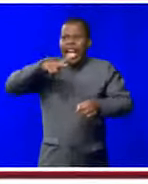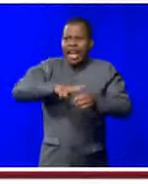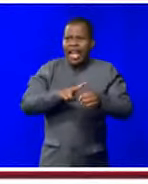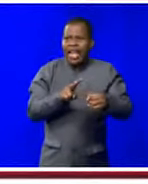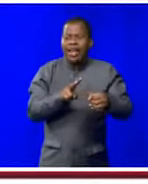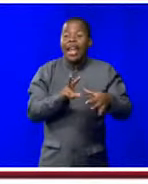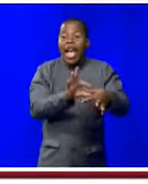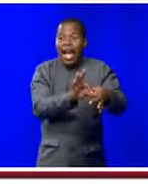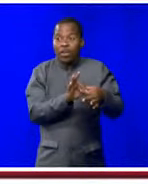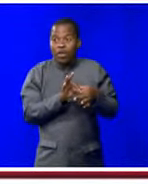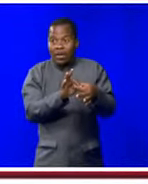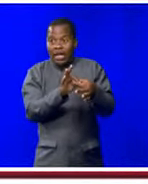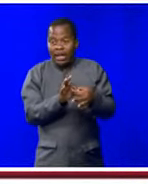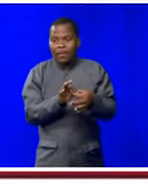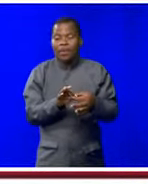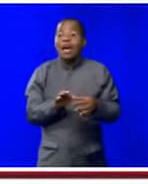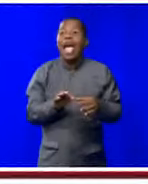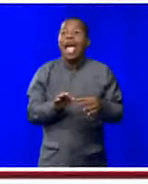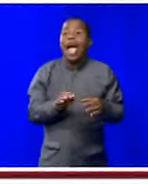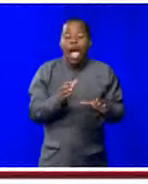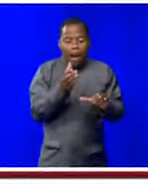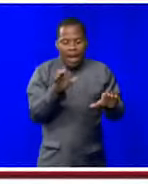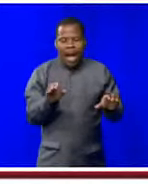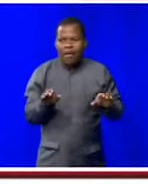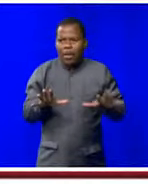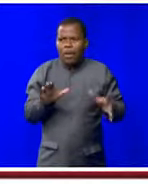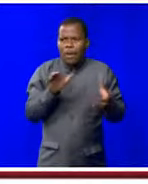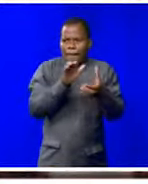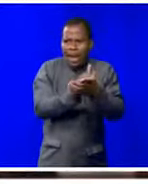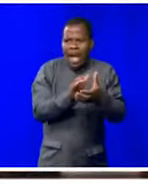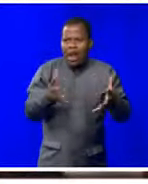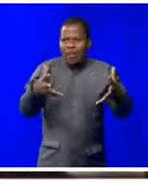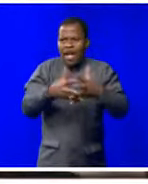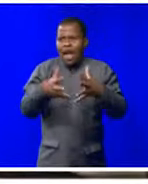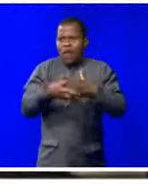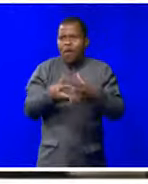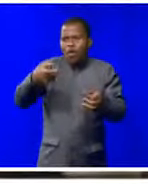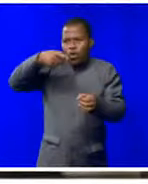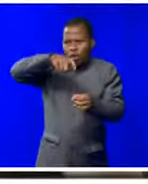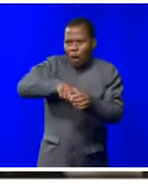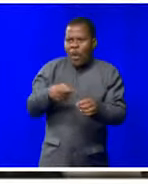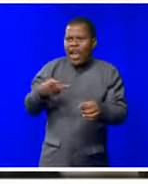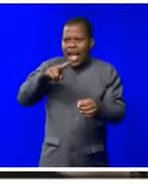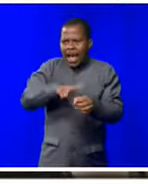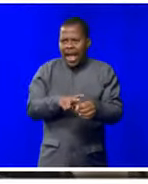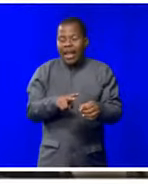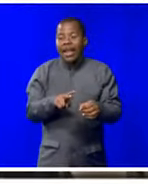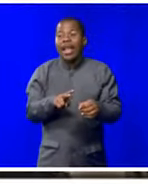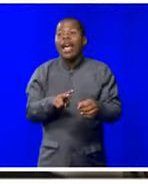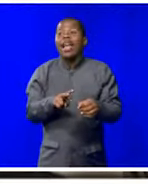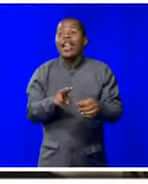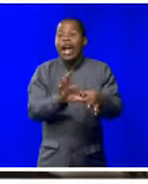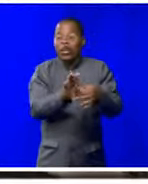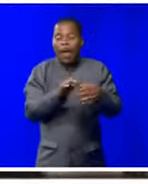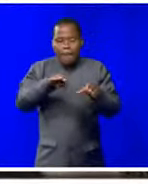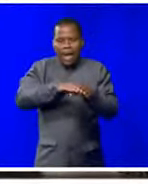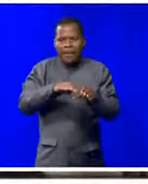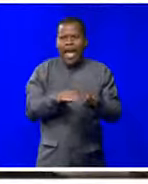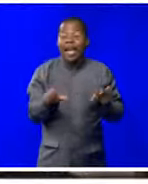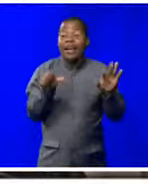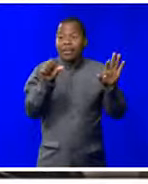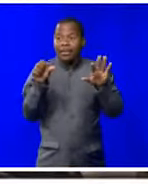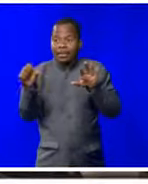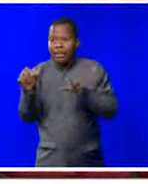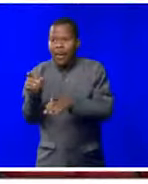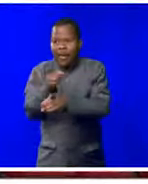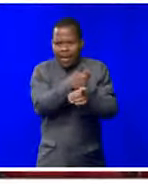Summit, where leaders from the Commonwealth's 56 member states discussed issues of mutual interest, including initiatives to